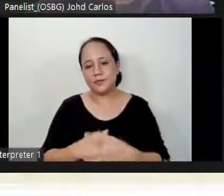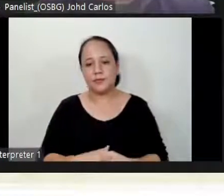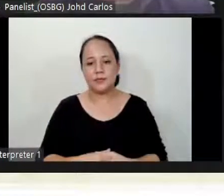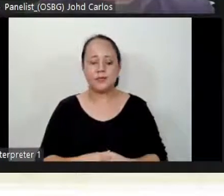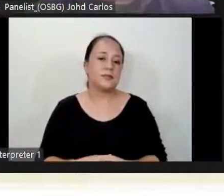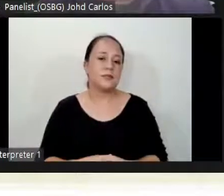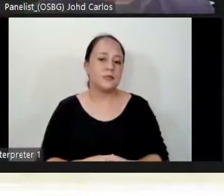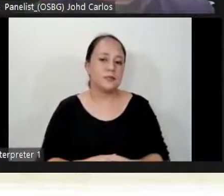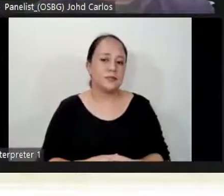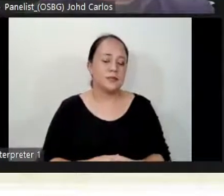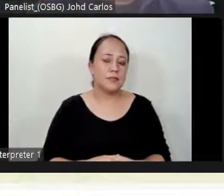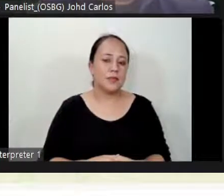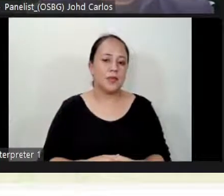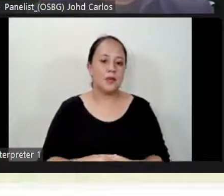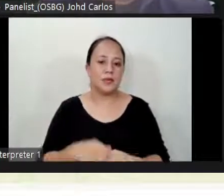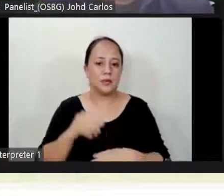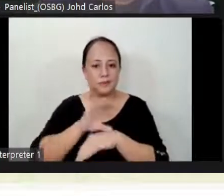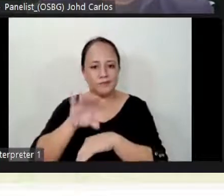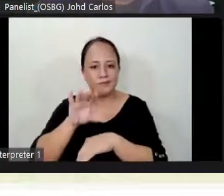We have consulta.